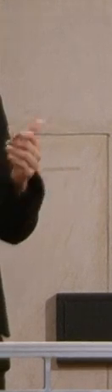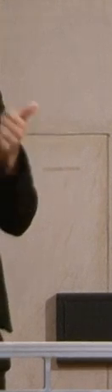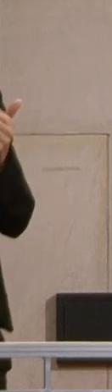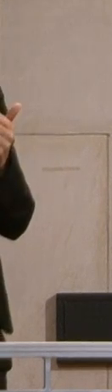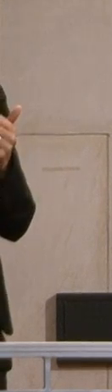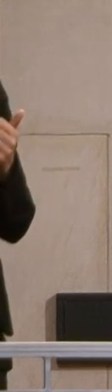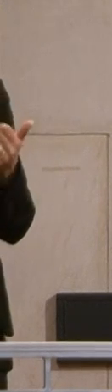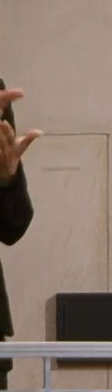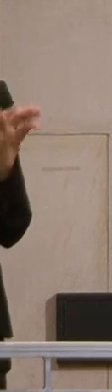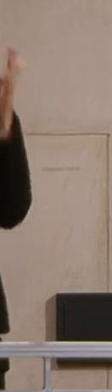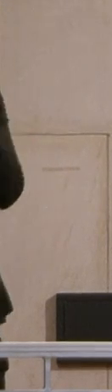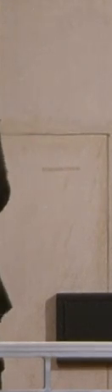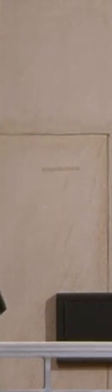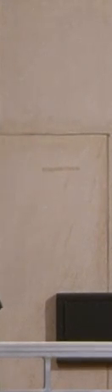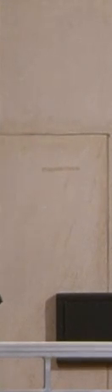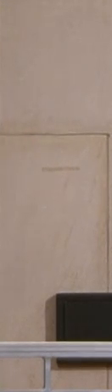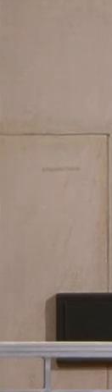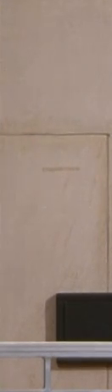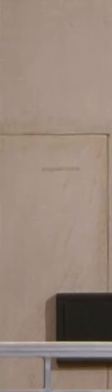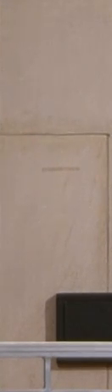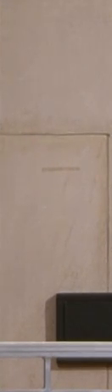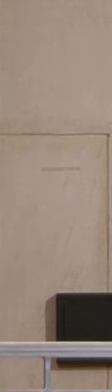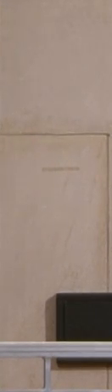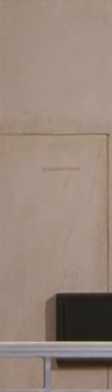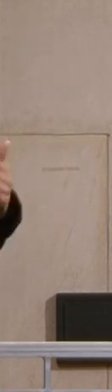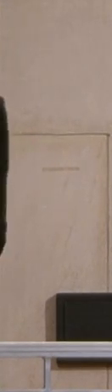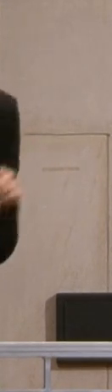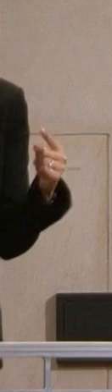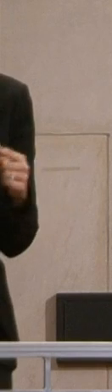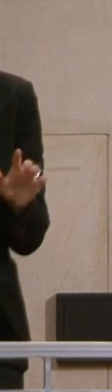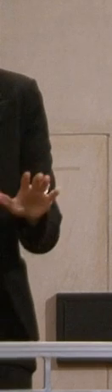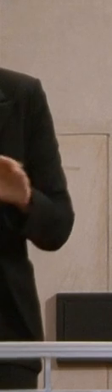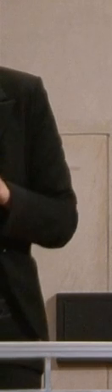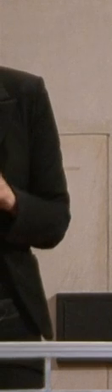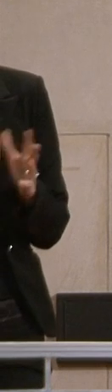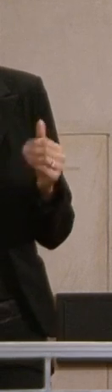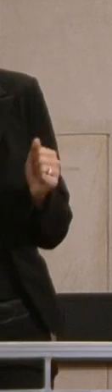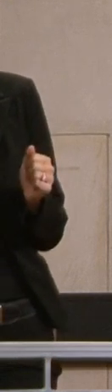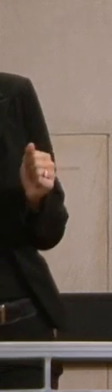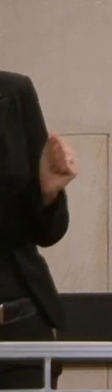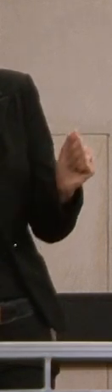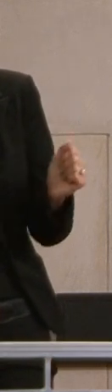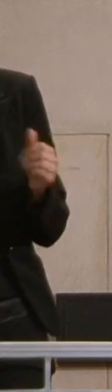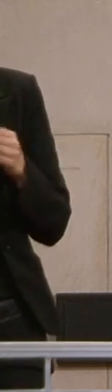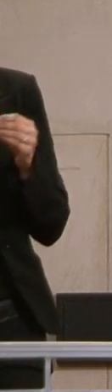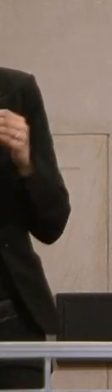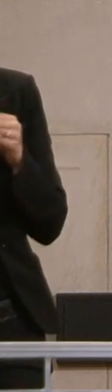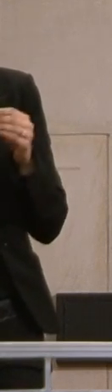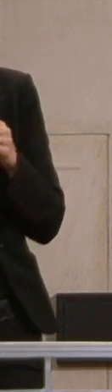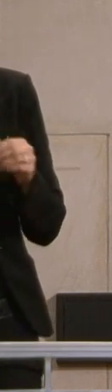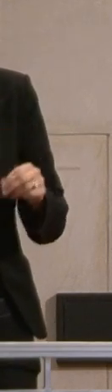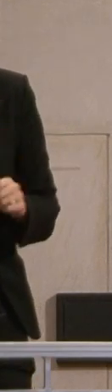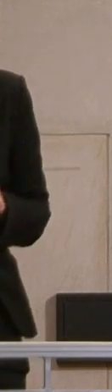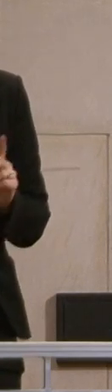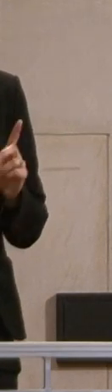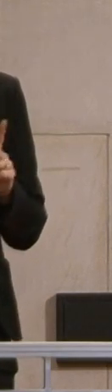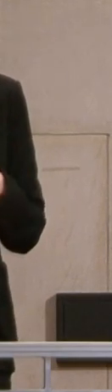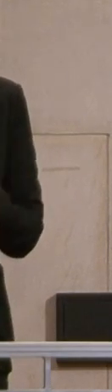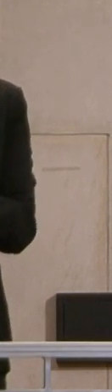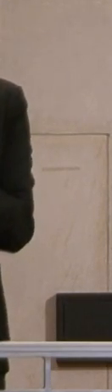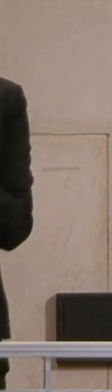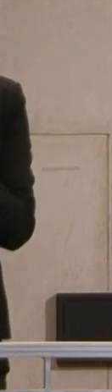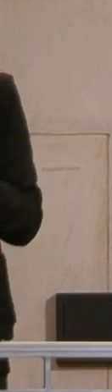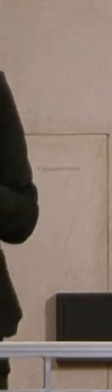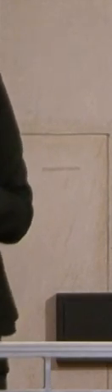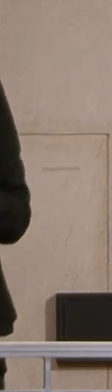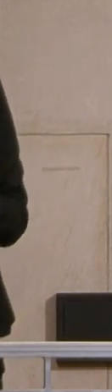right now it's pretty scary and painful. But I did want to just share a quick story about that. You know, I've been working with the mom of a